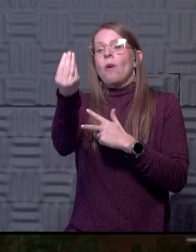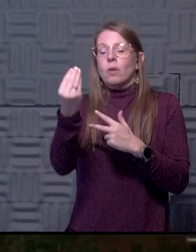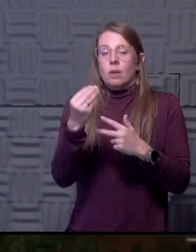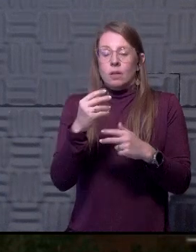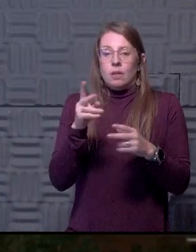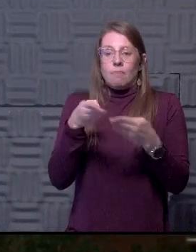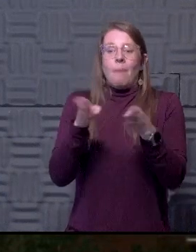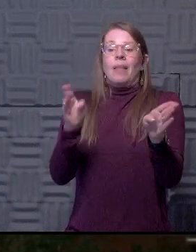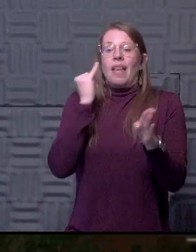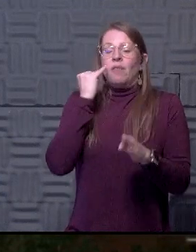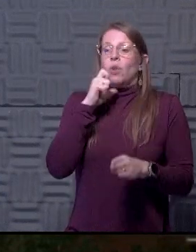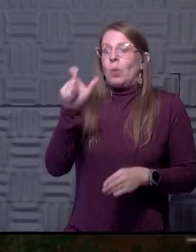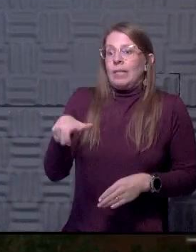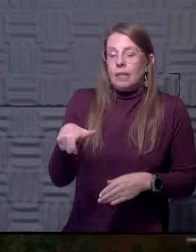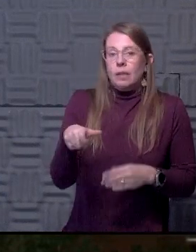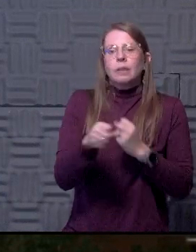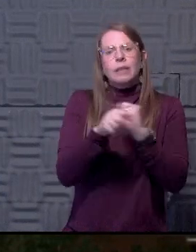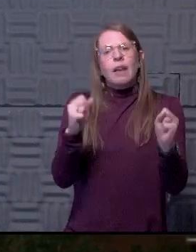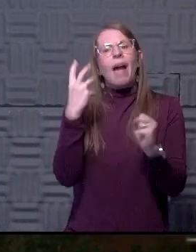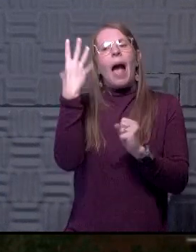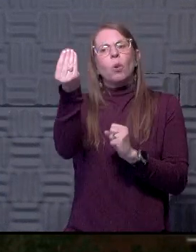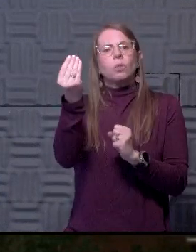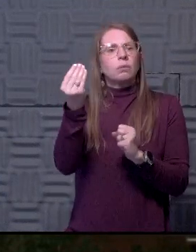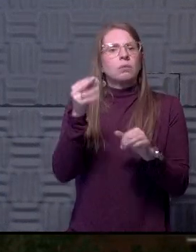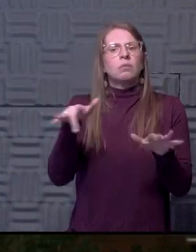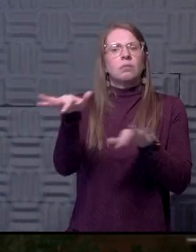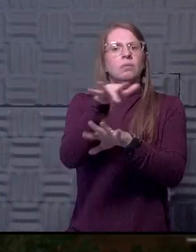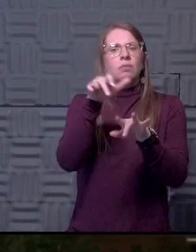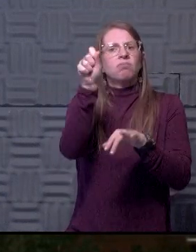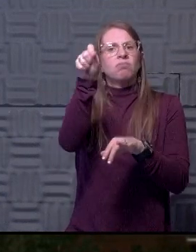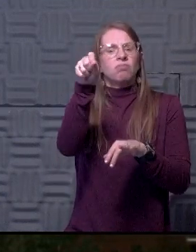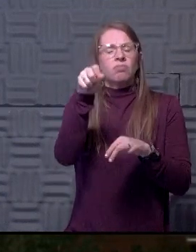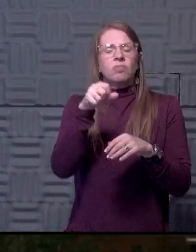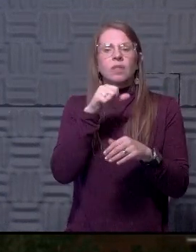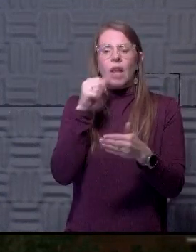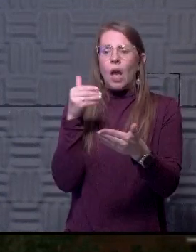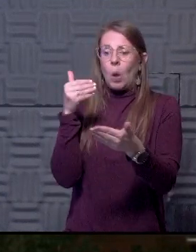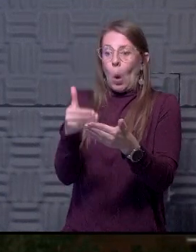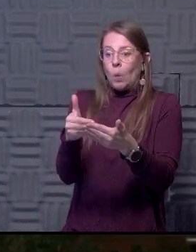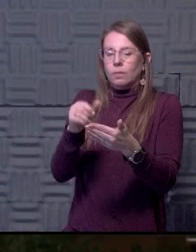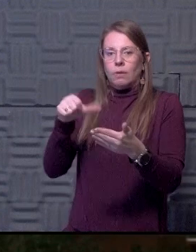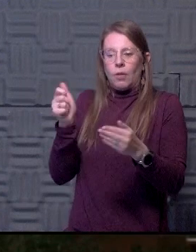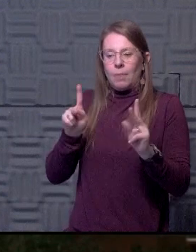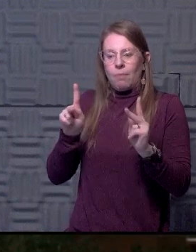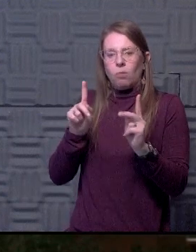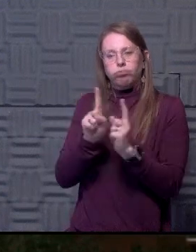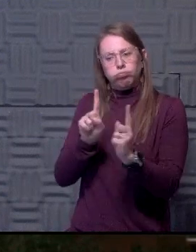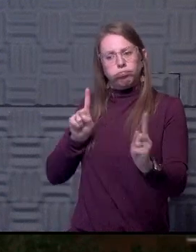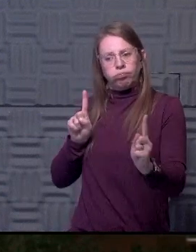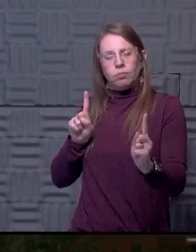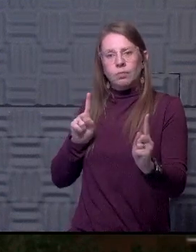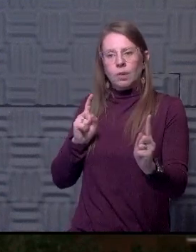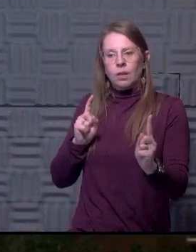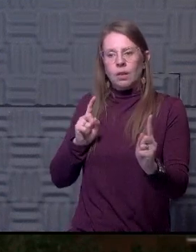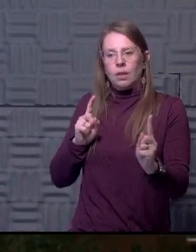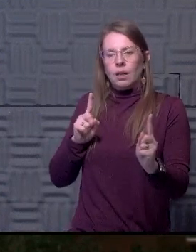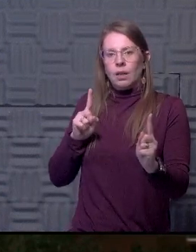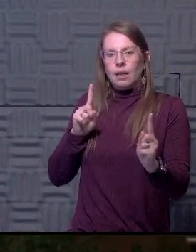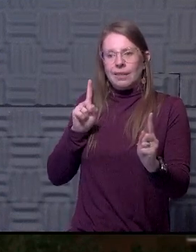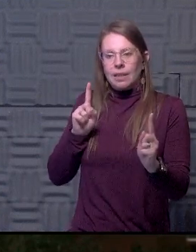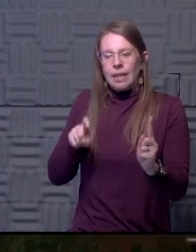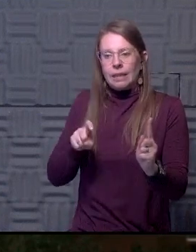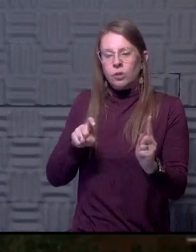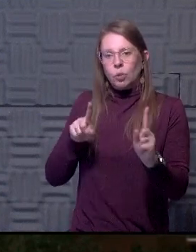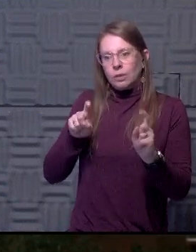don't need to. It's safe to be outdoors and not close to other people, but there's no reason why we need to be pushing the envelope